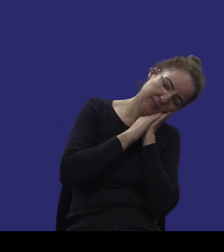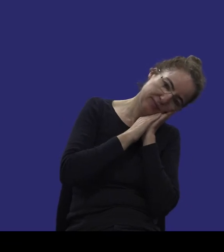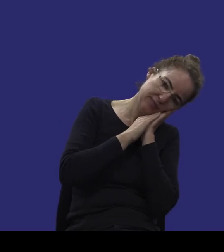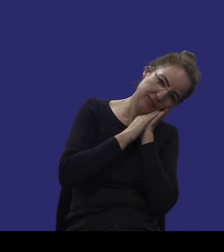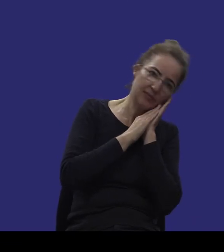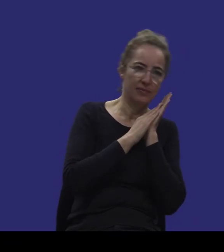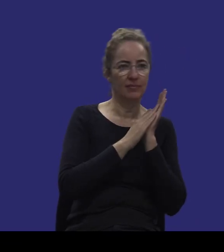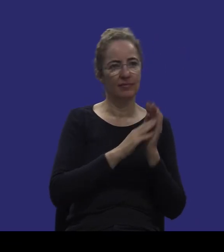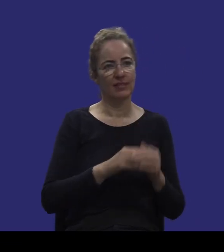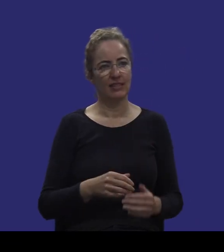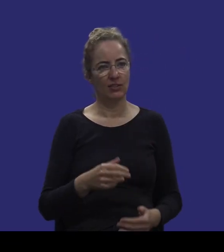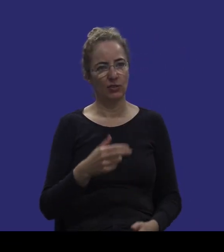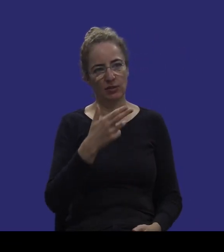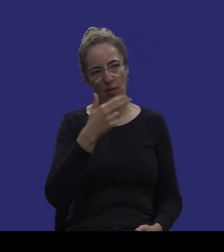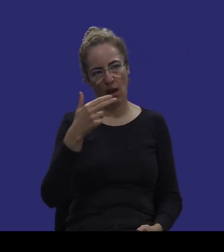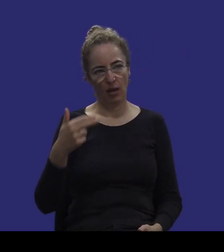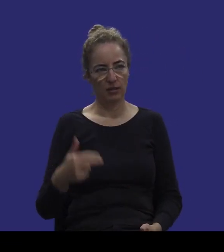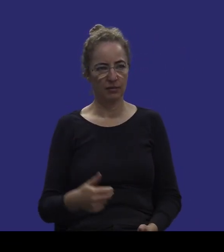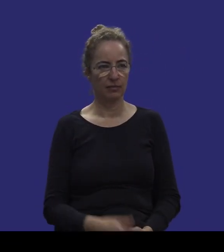creative.